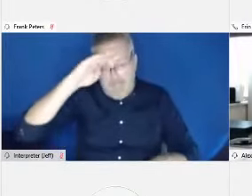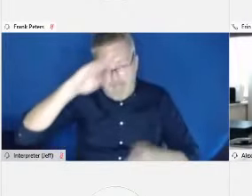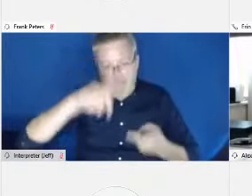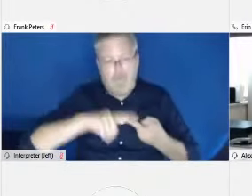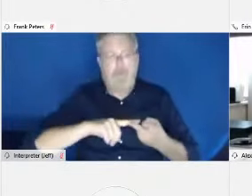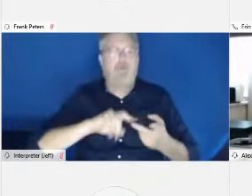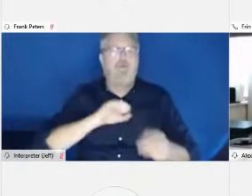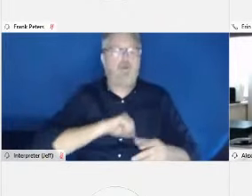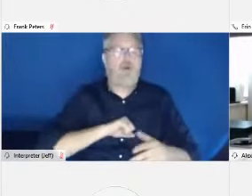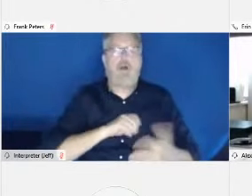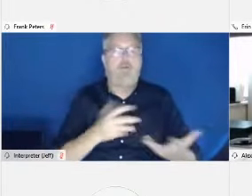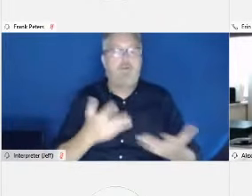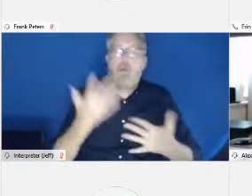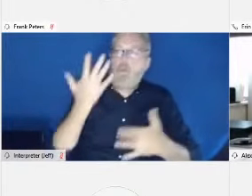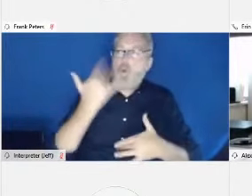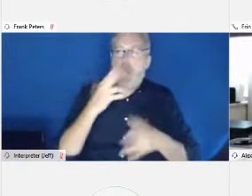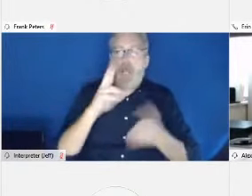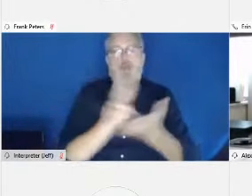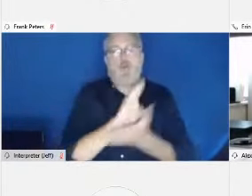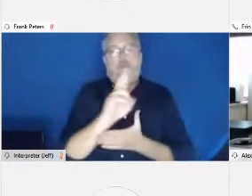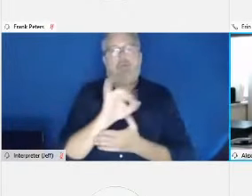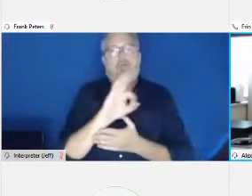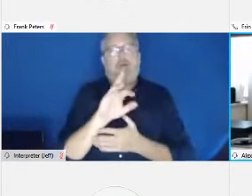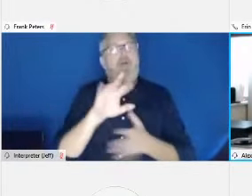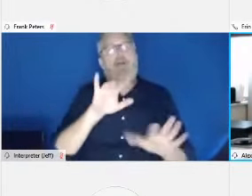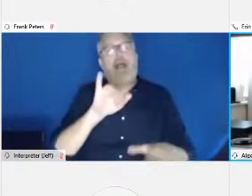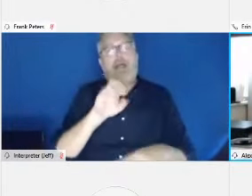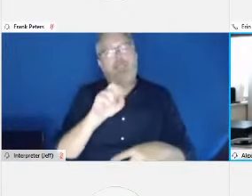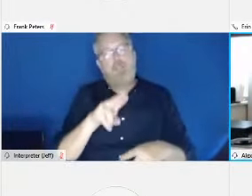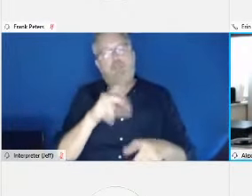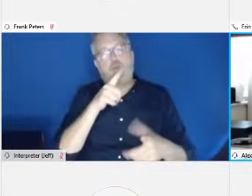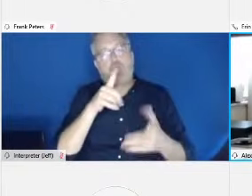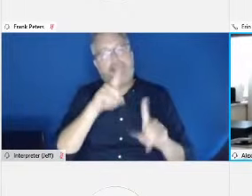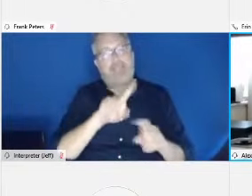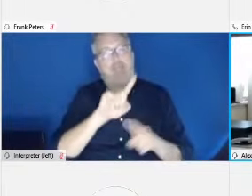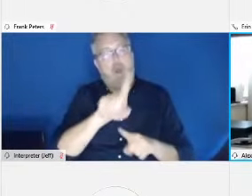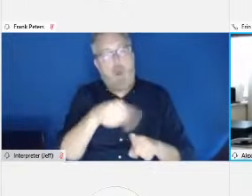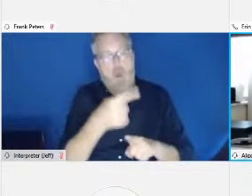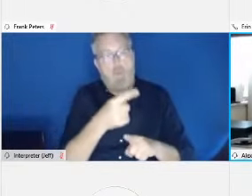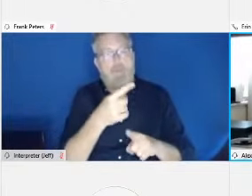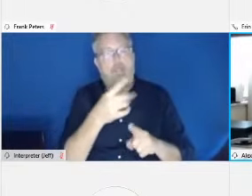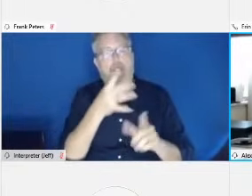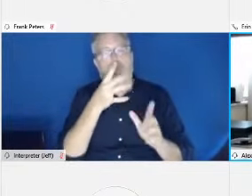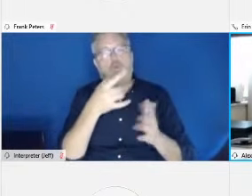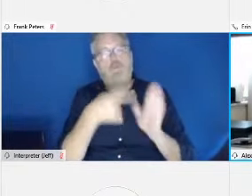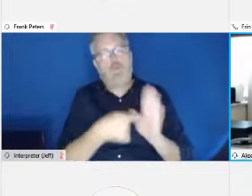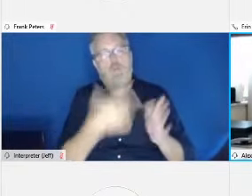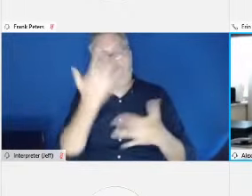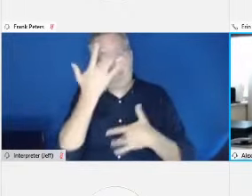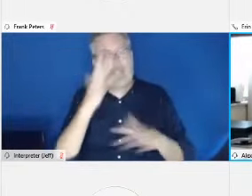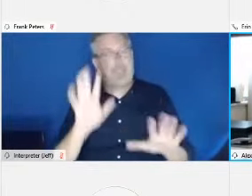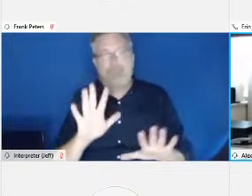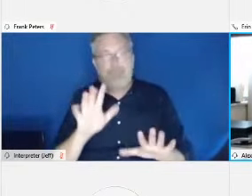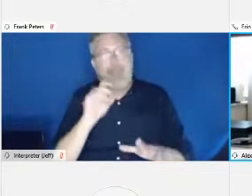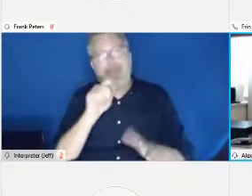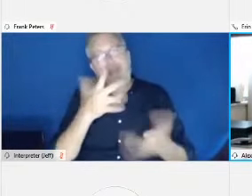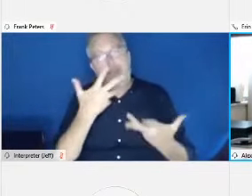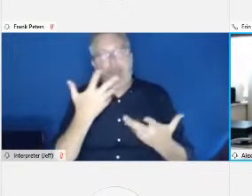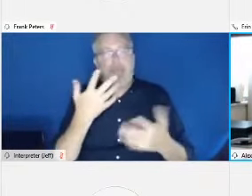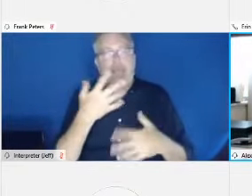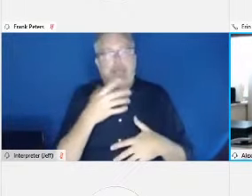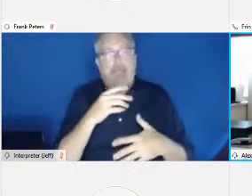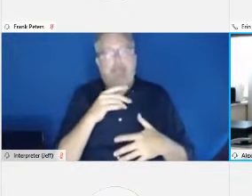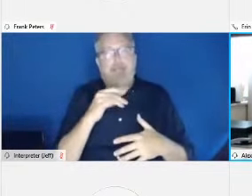showing symptoms? So I think we're actually not only testing those who are showing symptoms, we're testing a variety